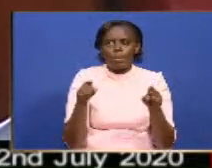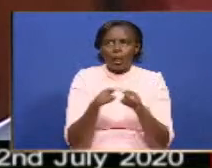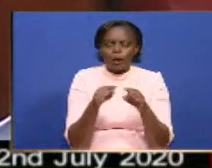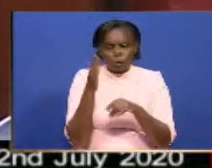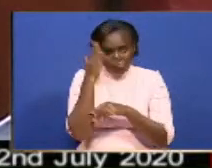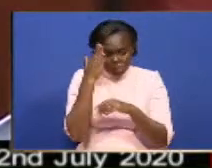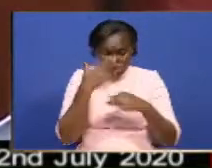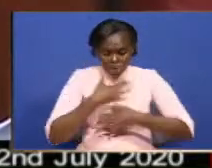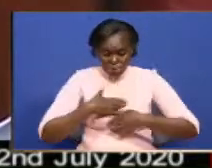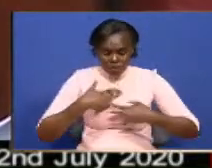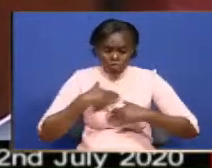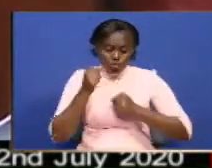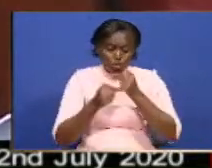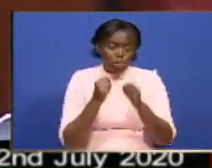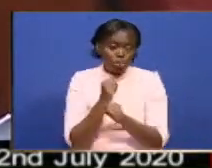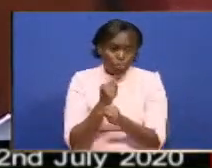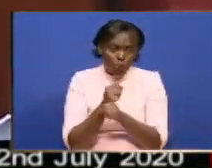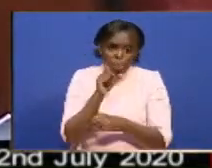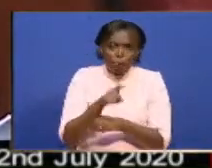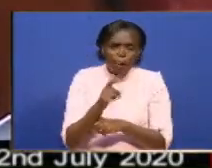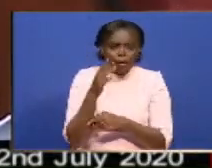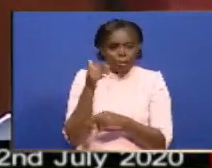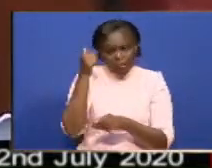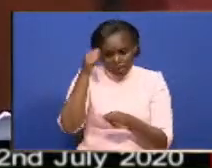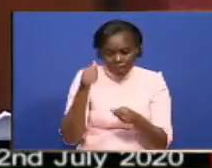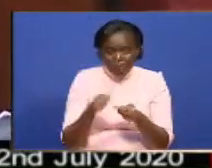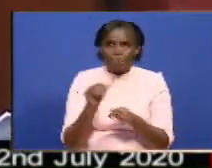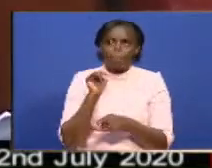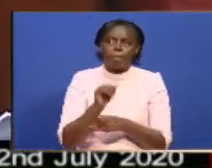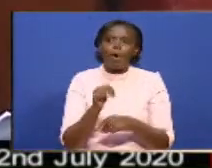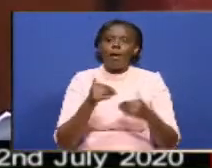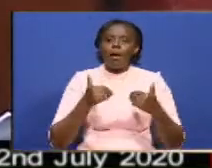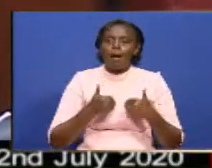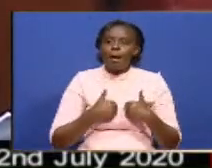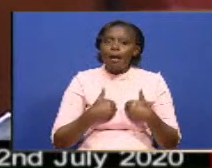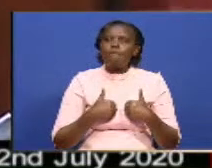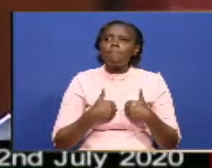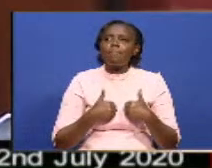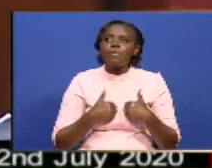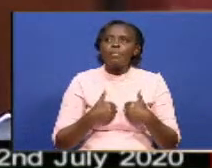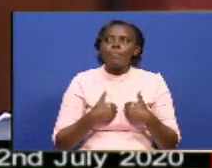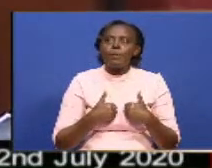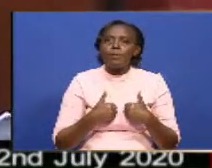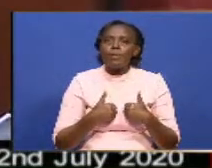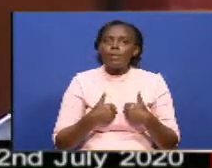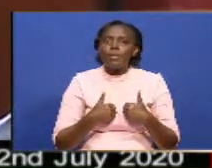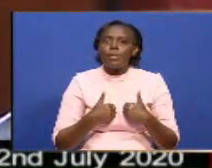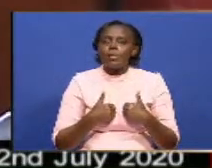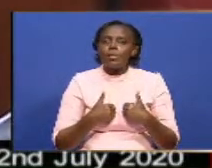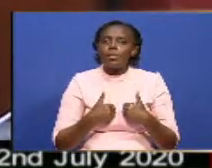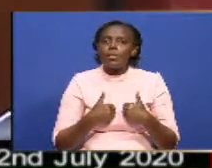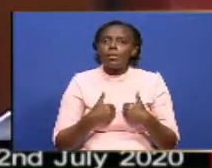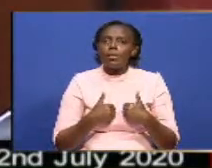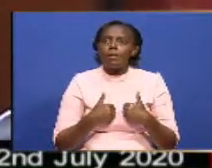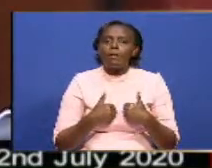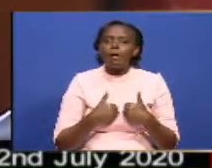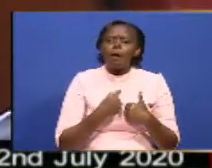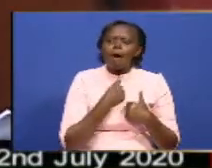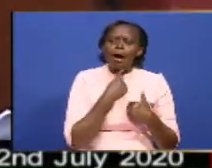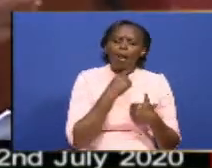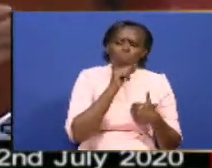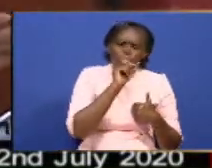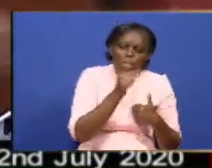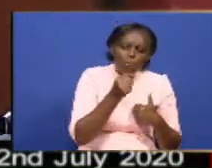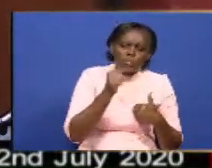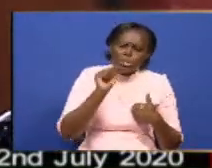consider refugees to work, we must bear in mind that we have tens, in fact not tens, but hundreds of thousands